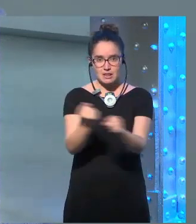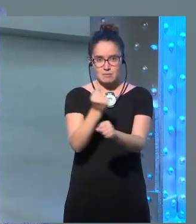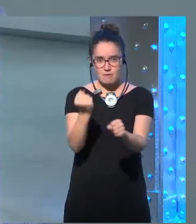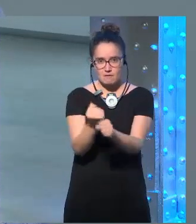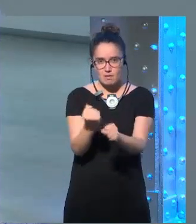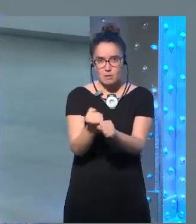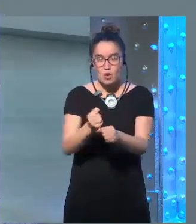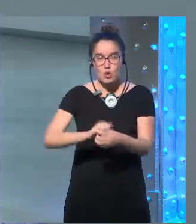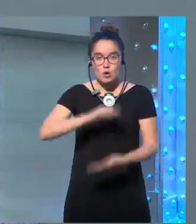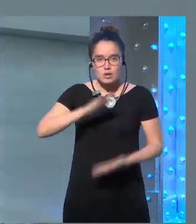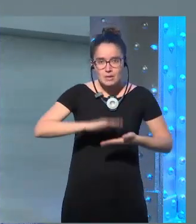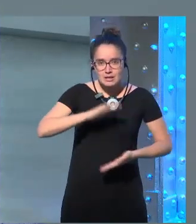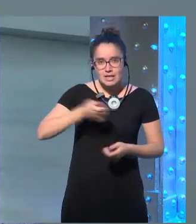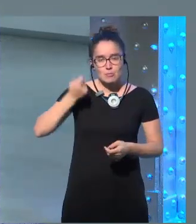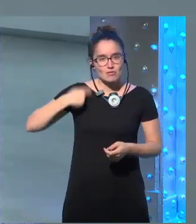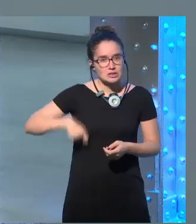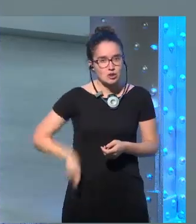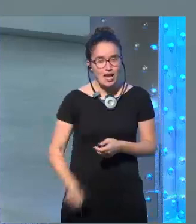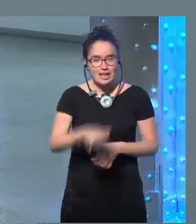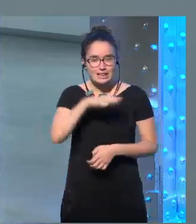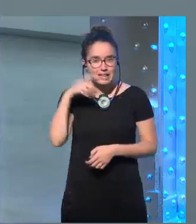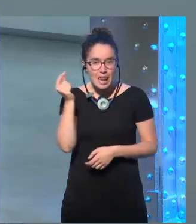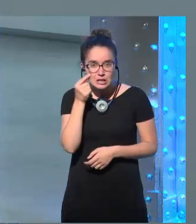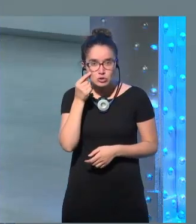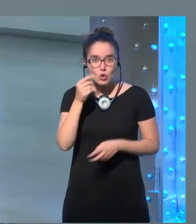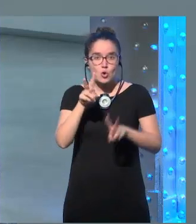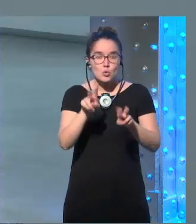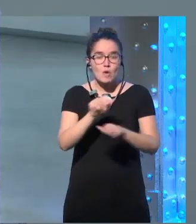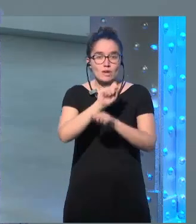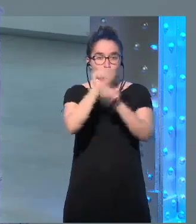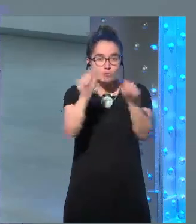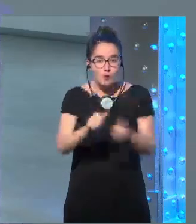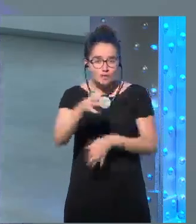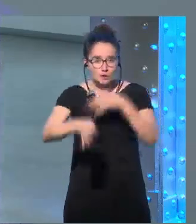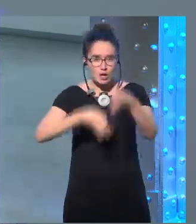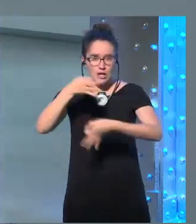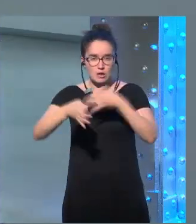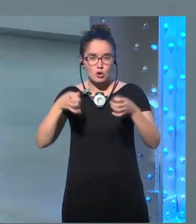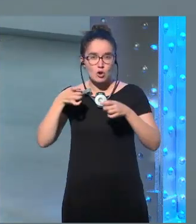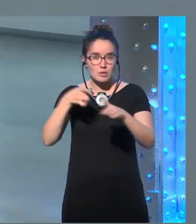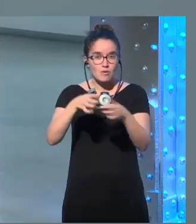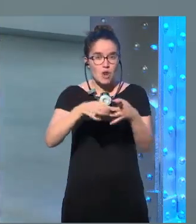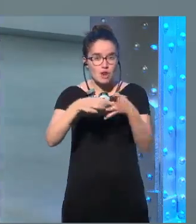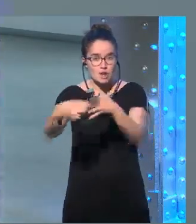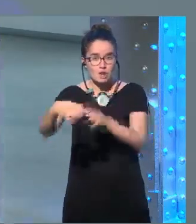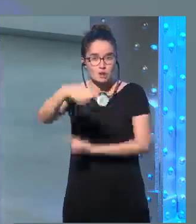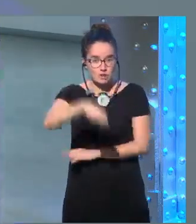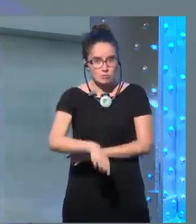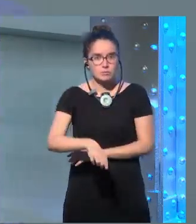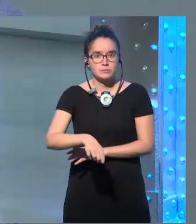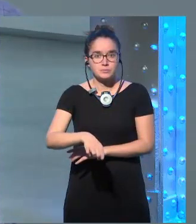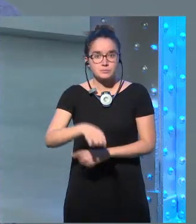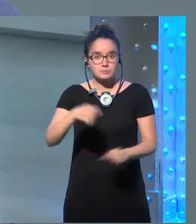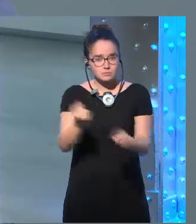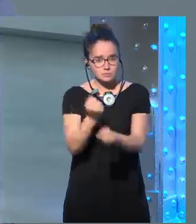in the world of employability. Competences, professionals, talent, new formulae of organization